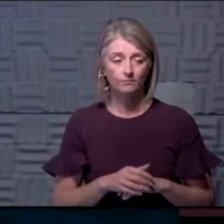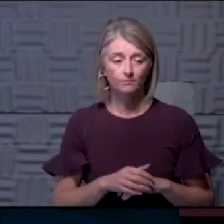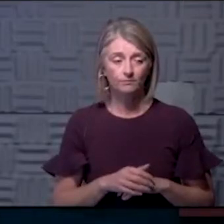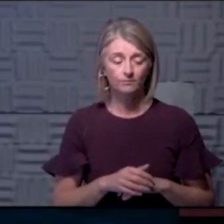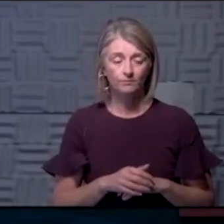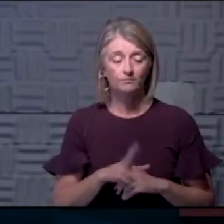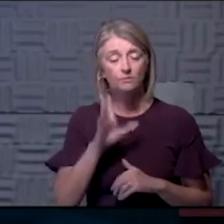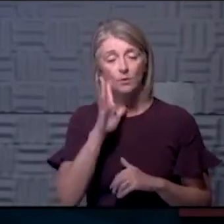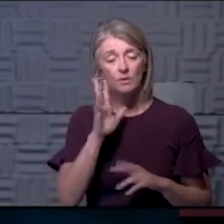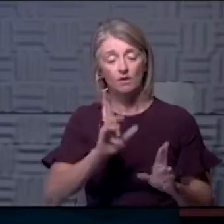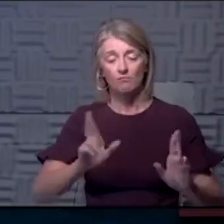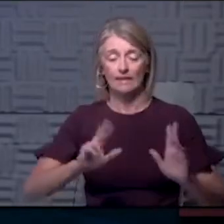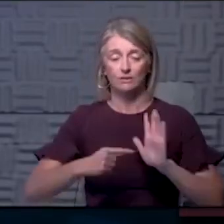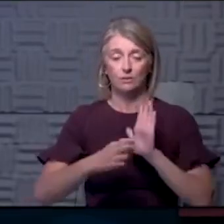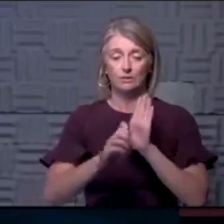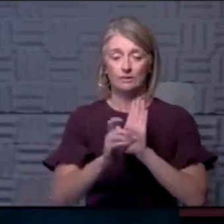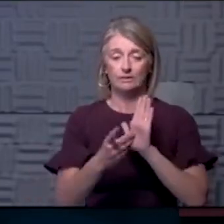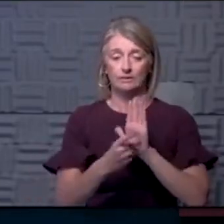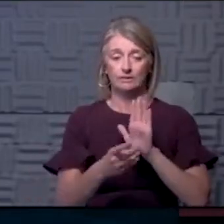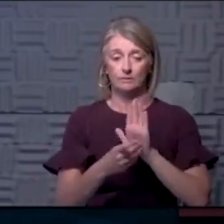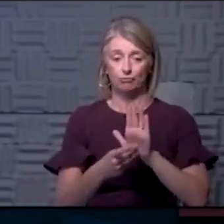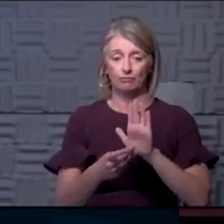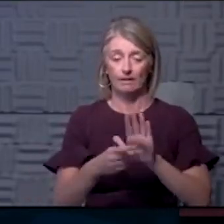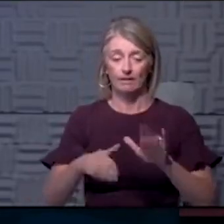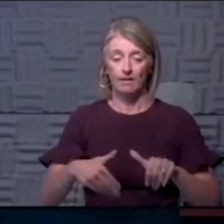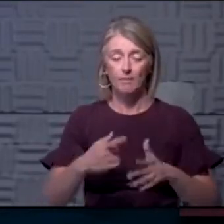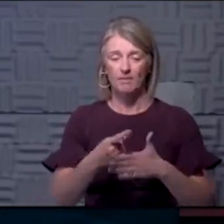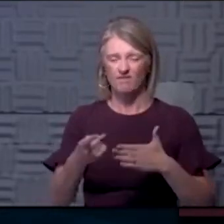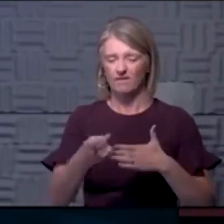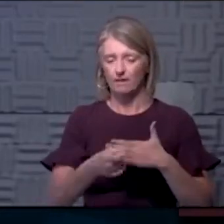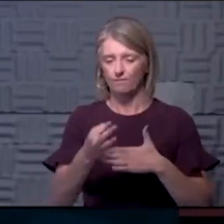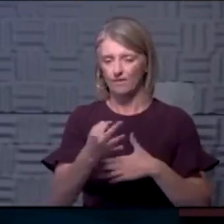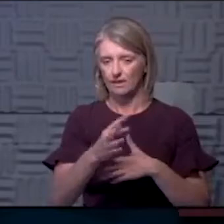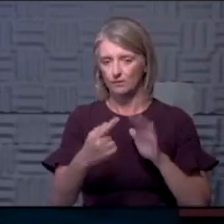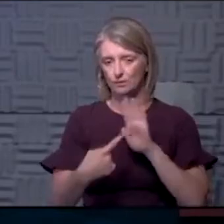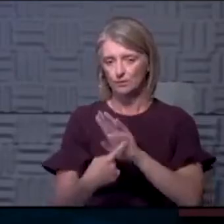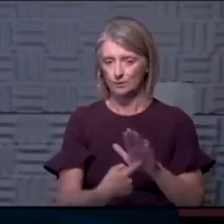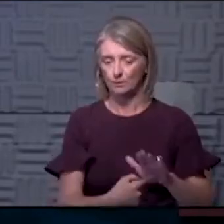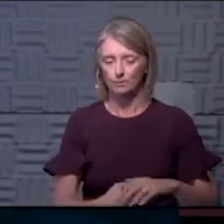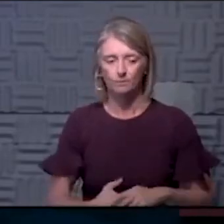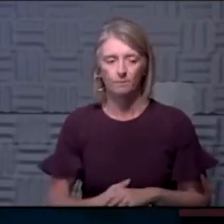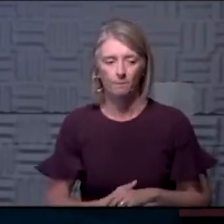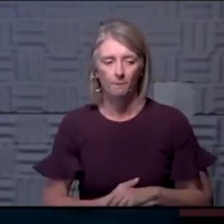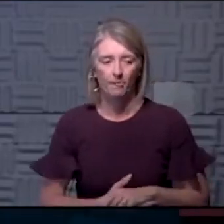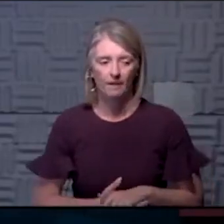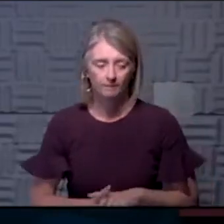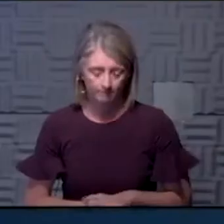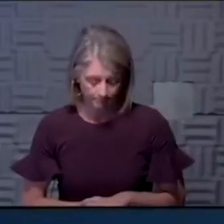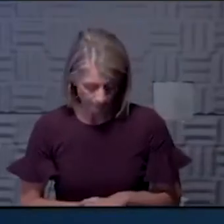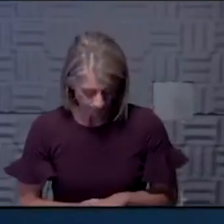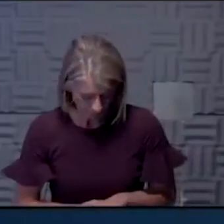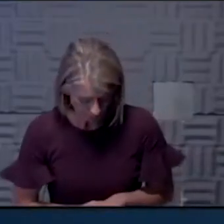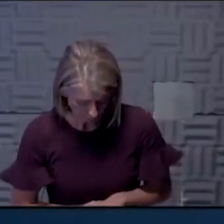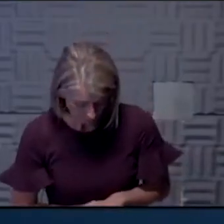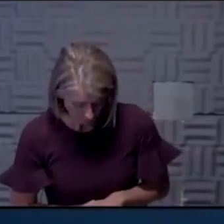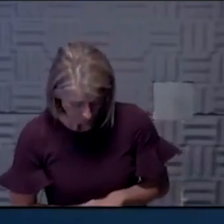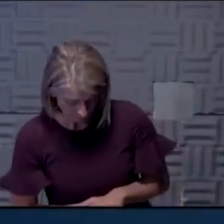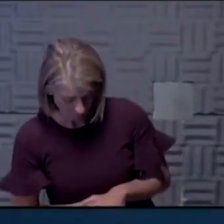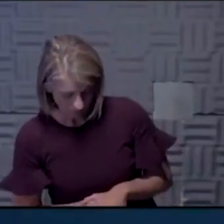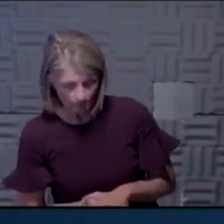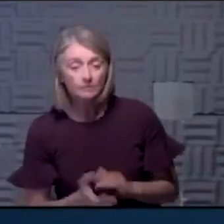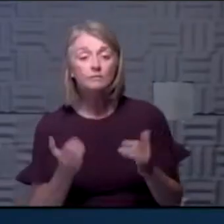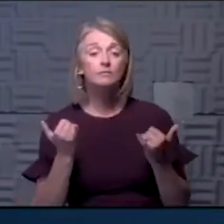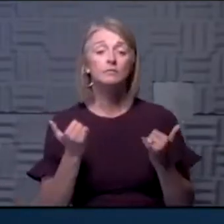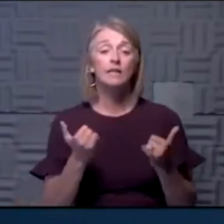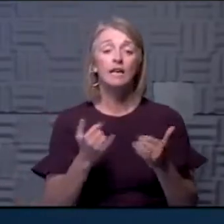ready to demonstrate, but hopefully that'll be by the end of the week. So maybe you can just give us a little preview. Yeah, now that we're a couple weeks into